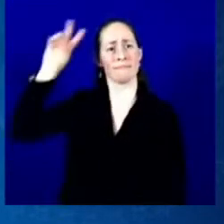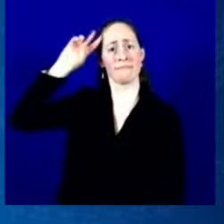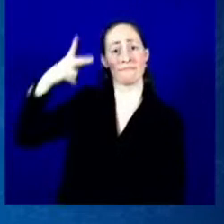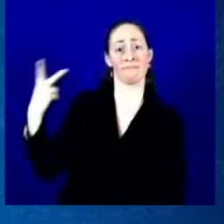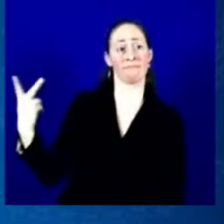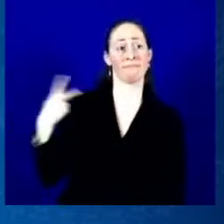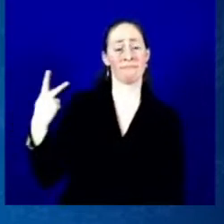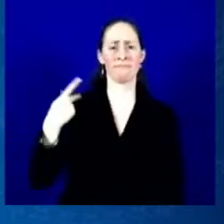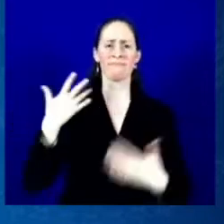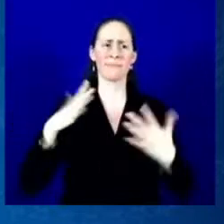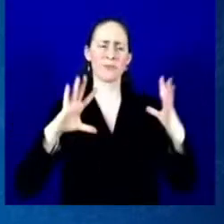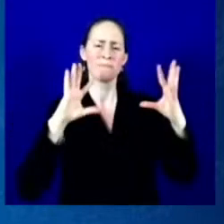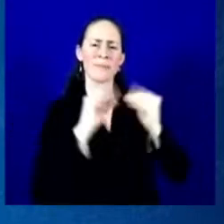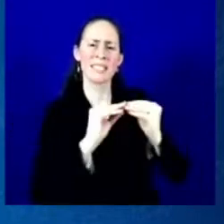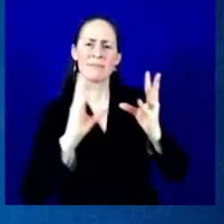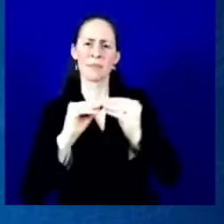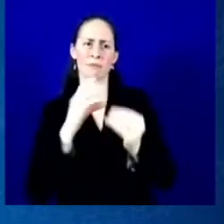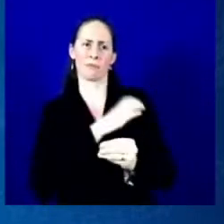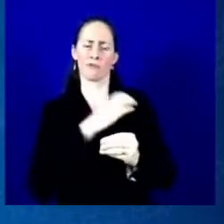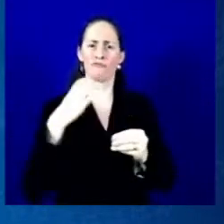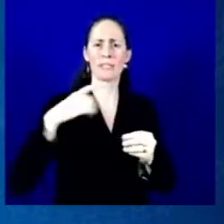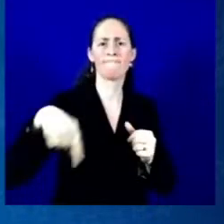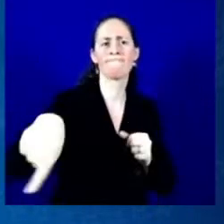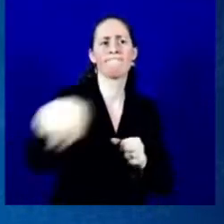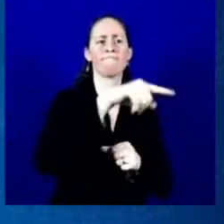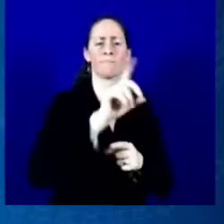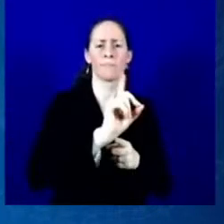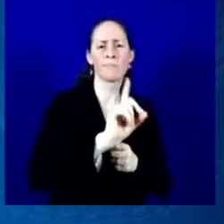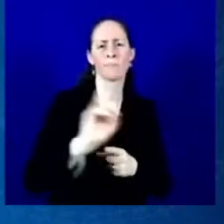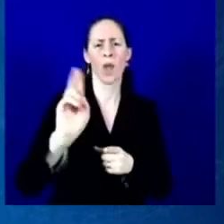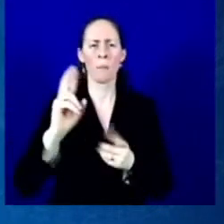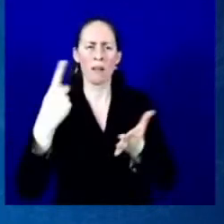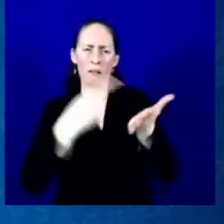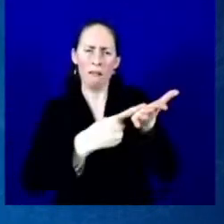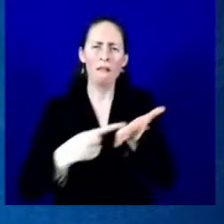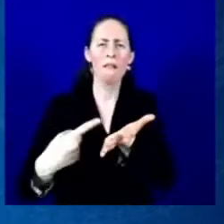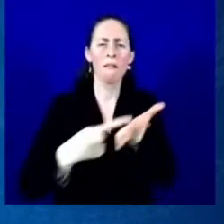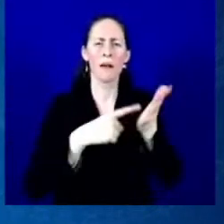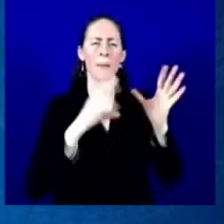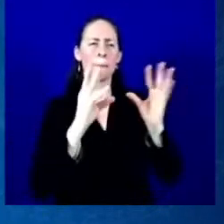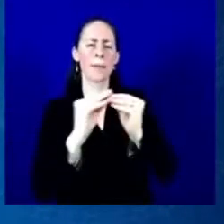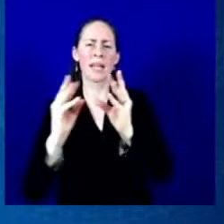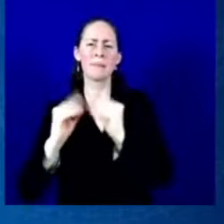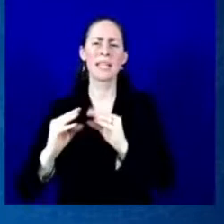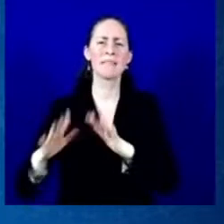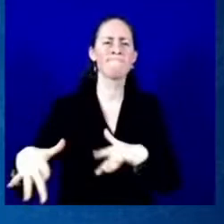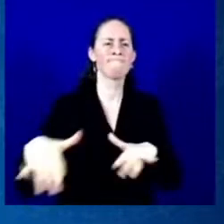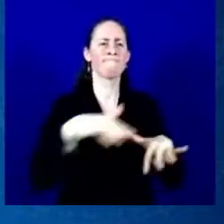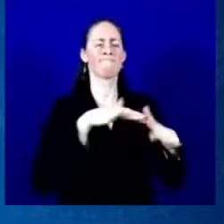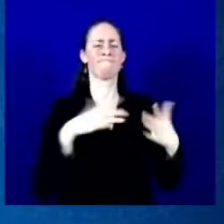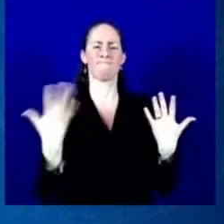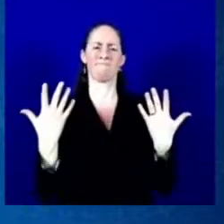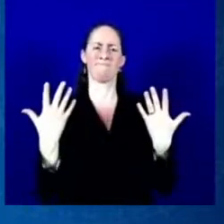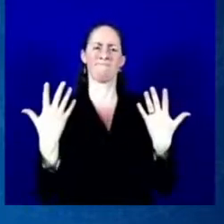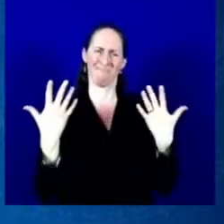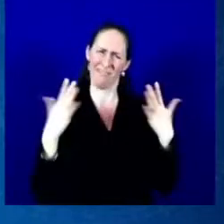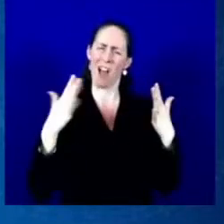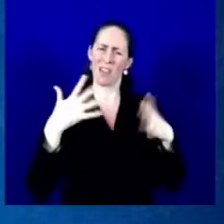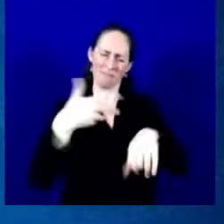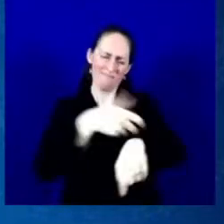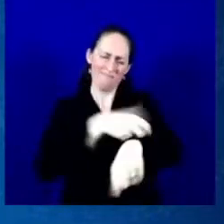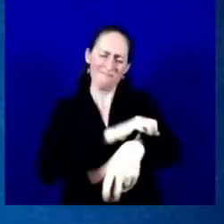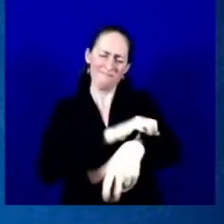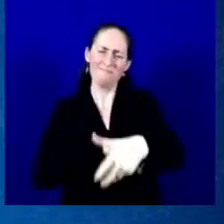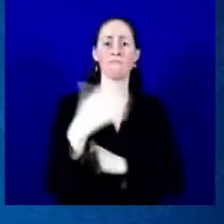Republican senators who just put forward their own proposal. So let's get to work. I wanted to lay out before the